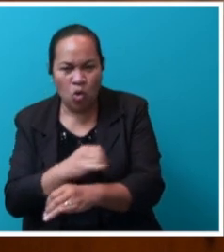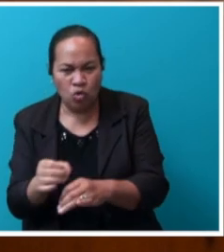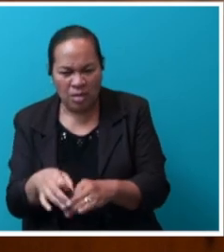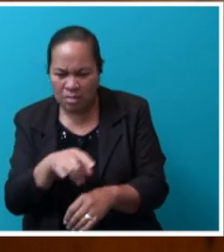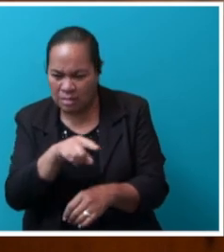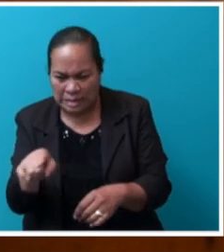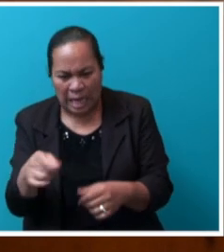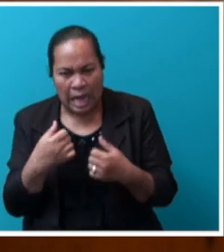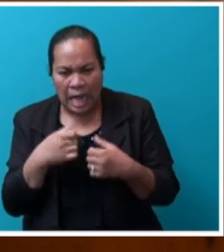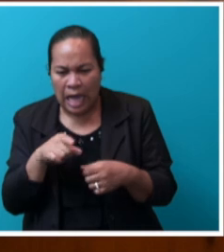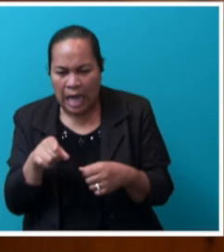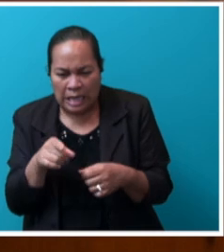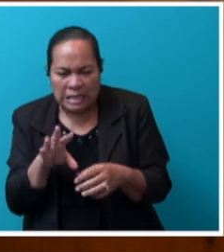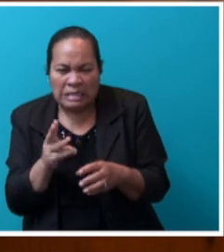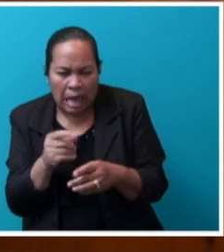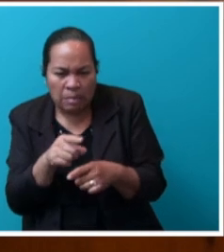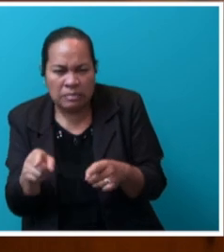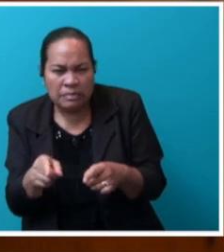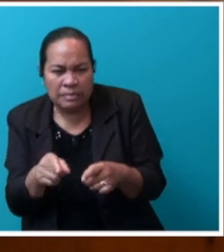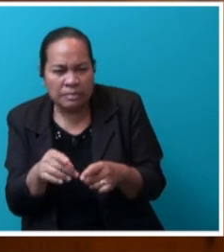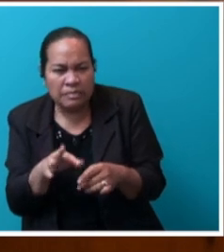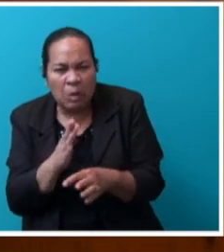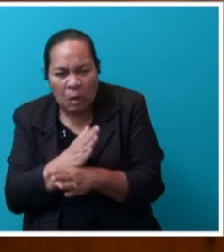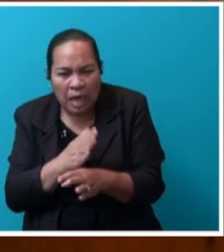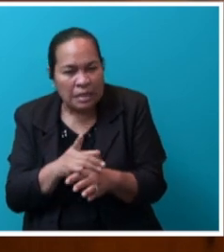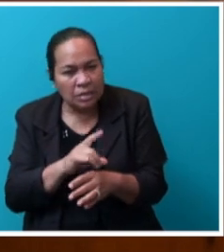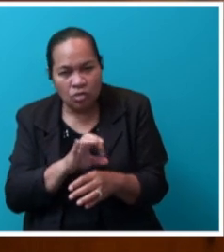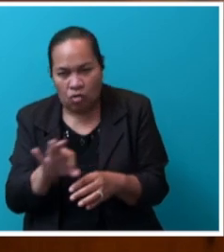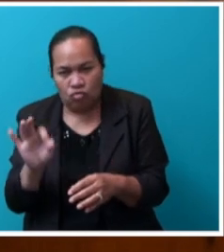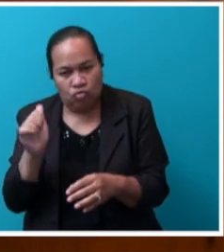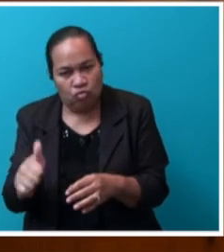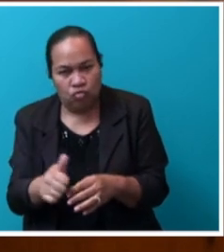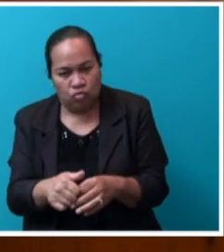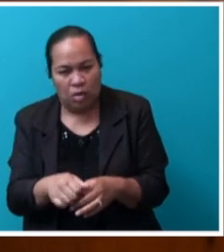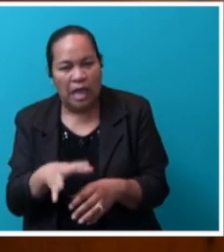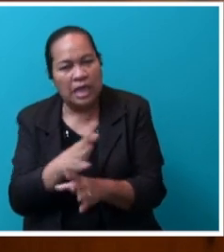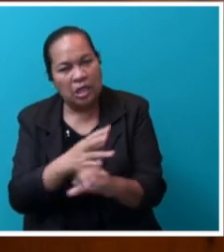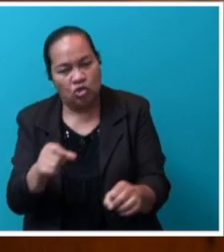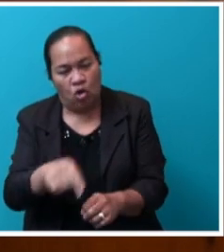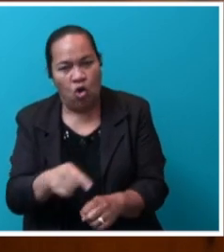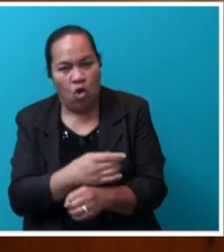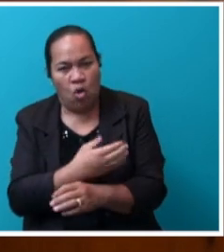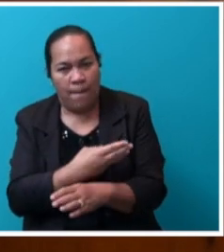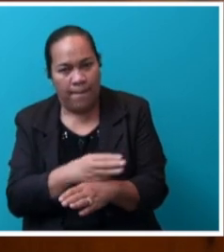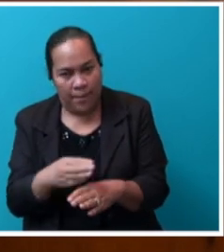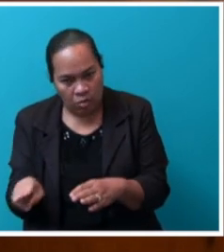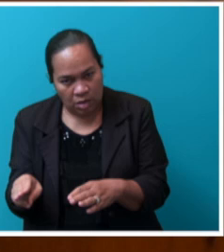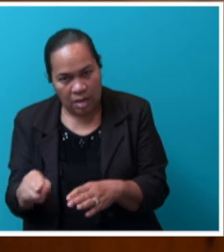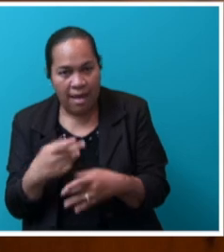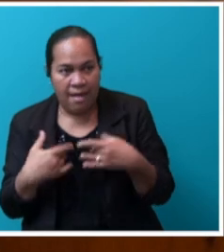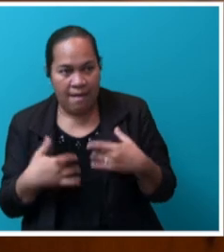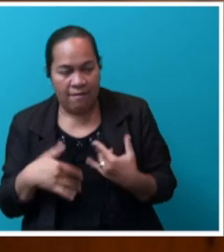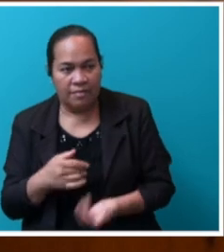that damage the ocean's resources. Specifically, Fish One bans subsidies